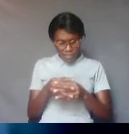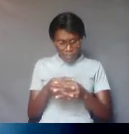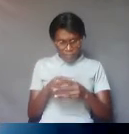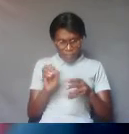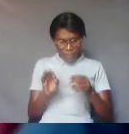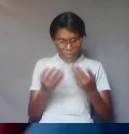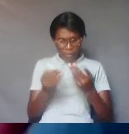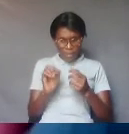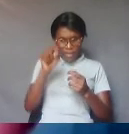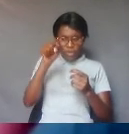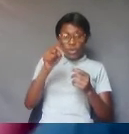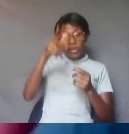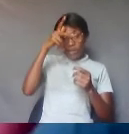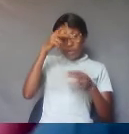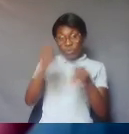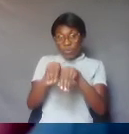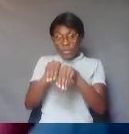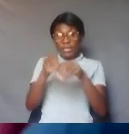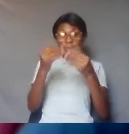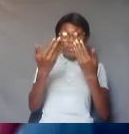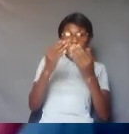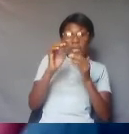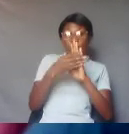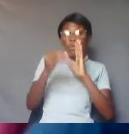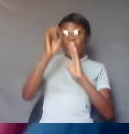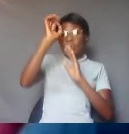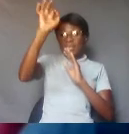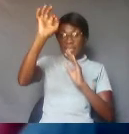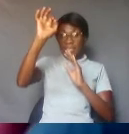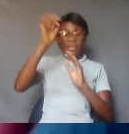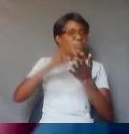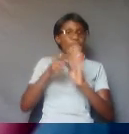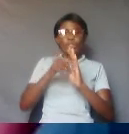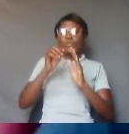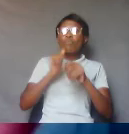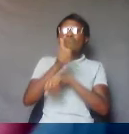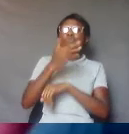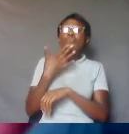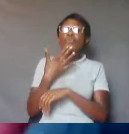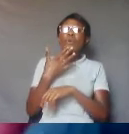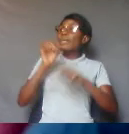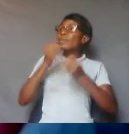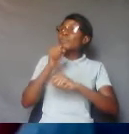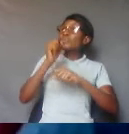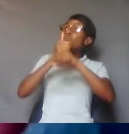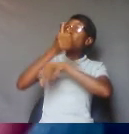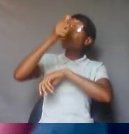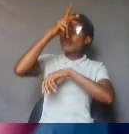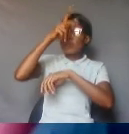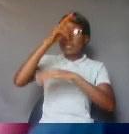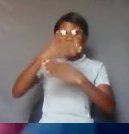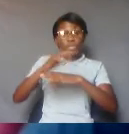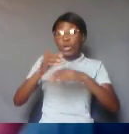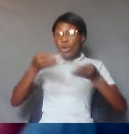a punishment. Then we move to what is the significance of verses 6 to 7 in relation to people